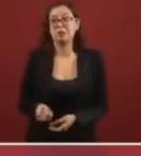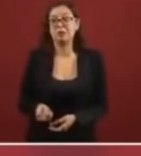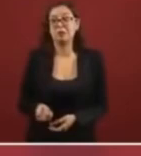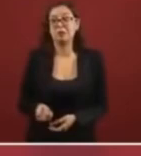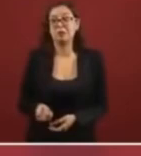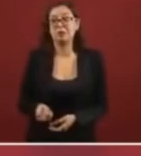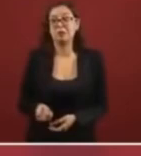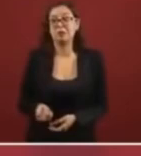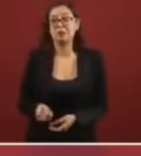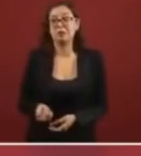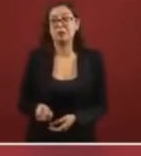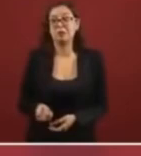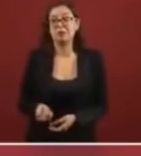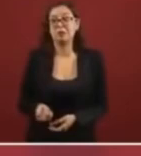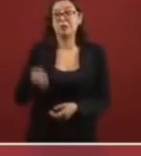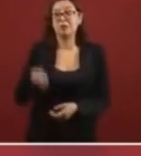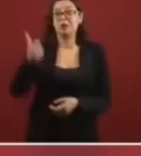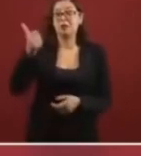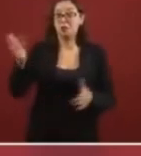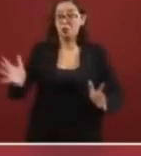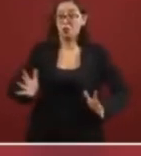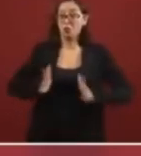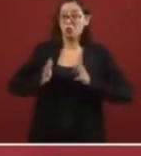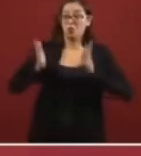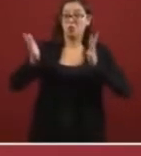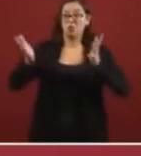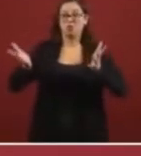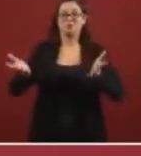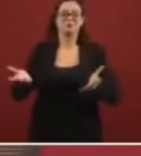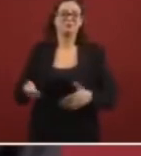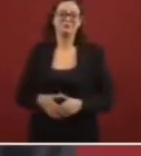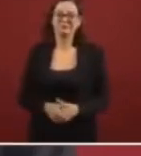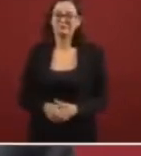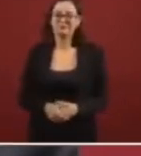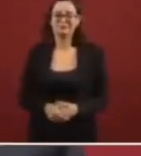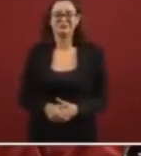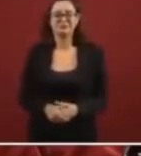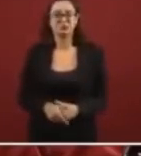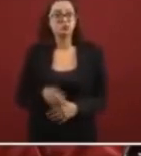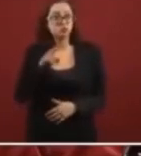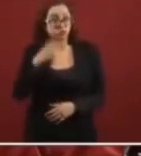Yeah, that's kind of funny. So, yeah.